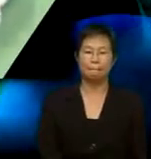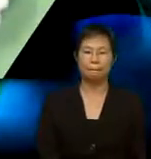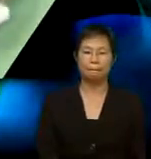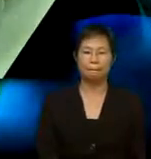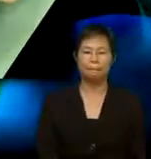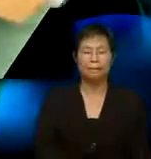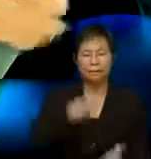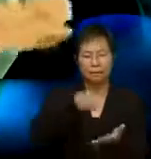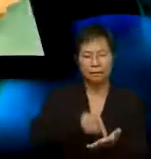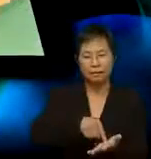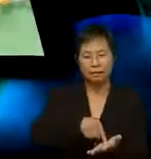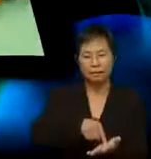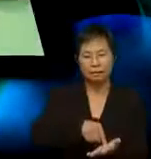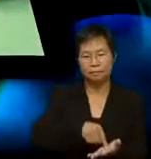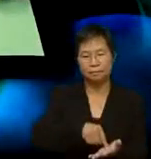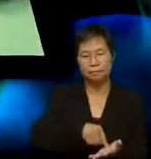like this.